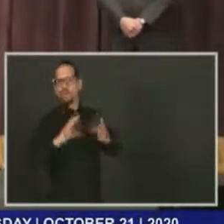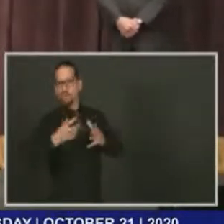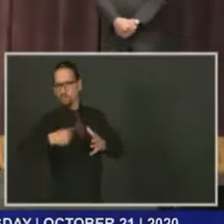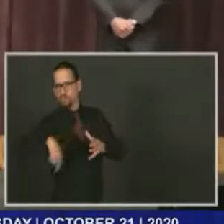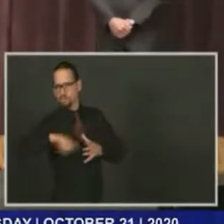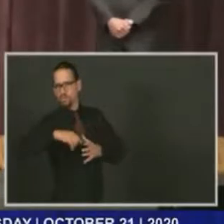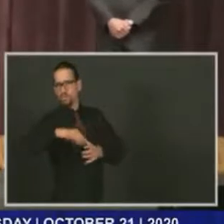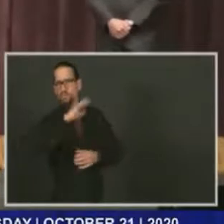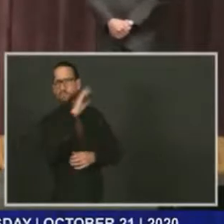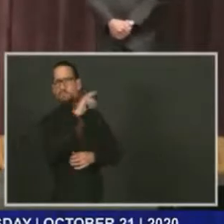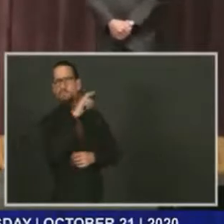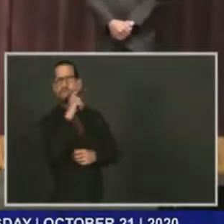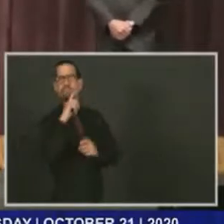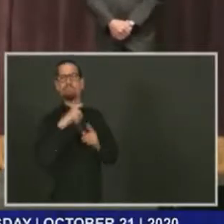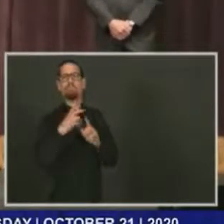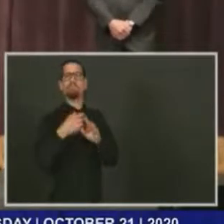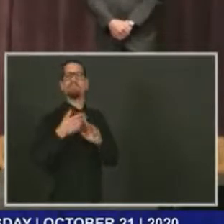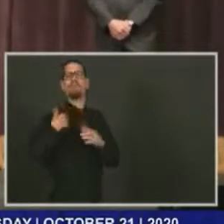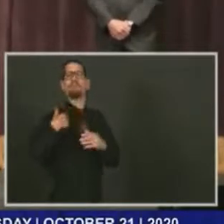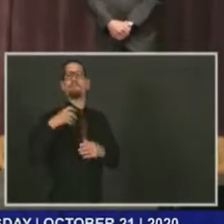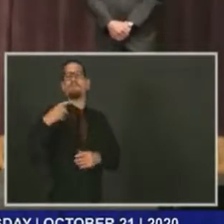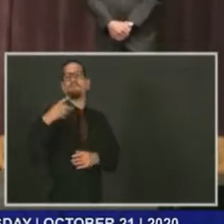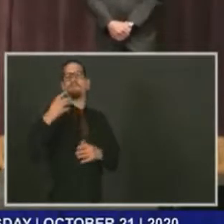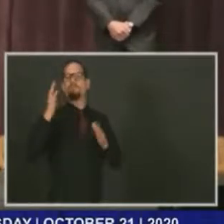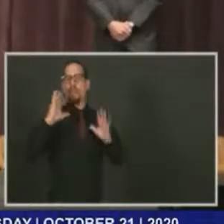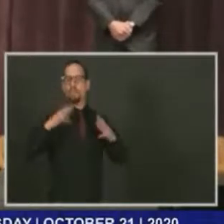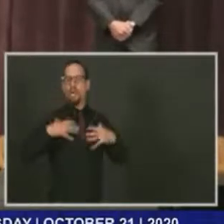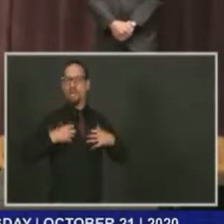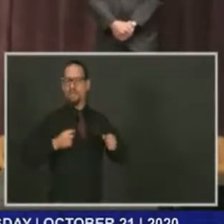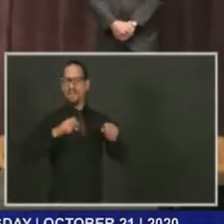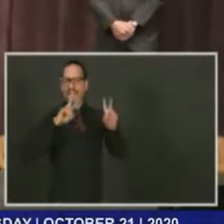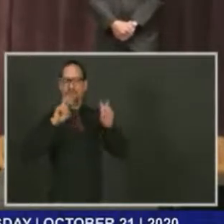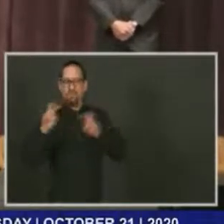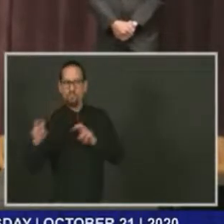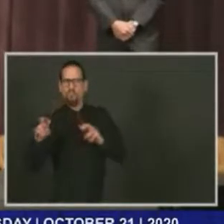in hospitalizations and deaths, or are we seeing